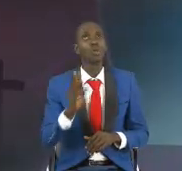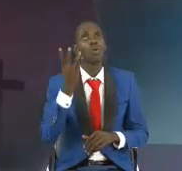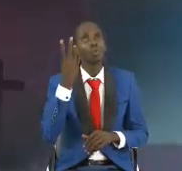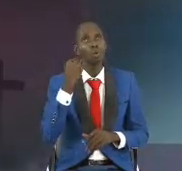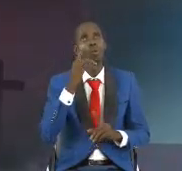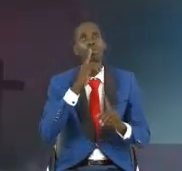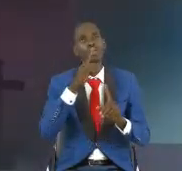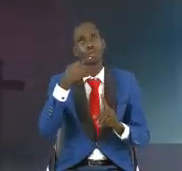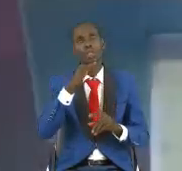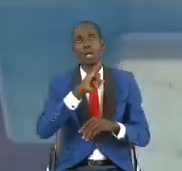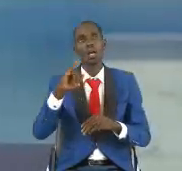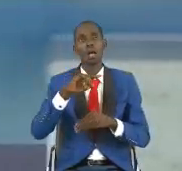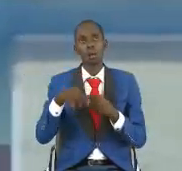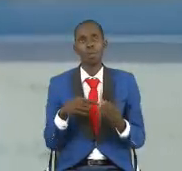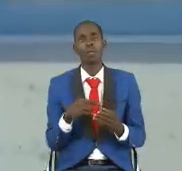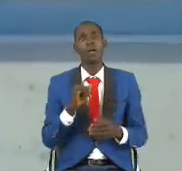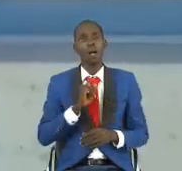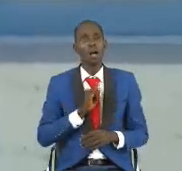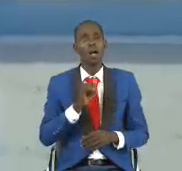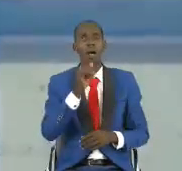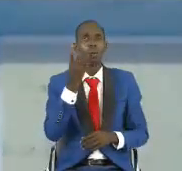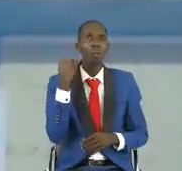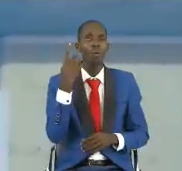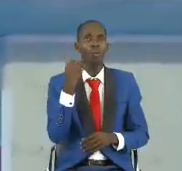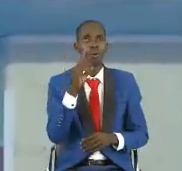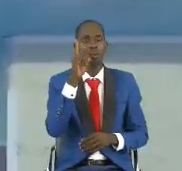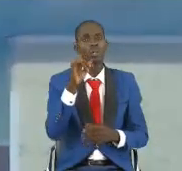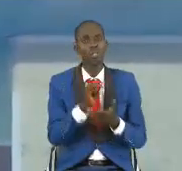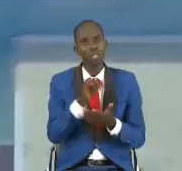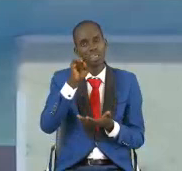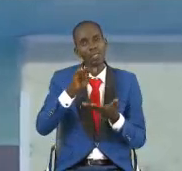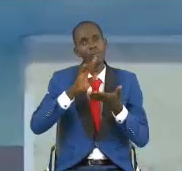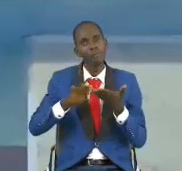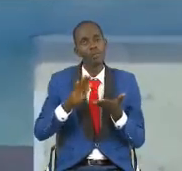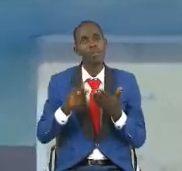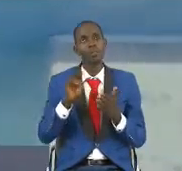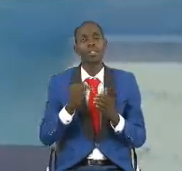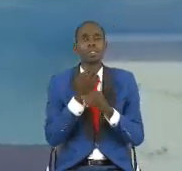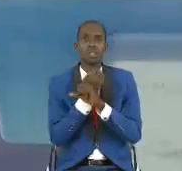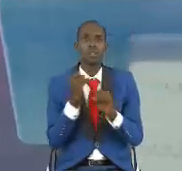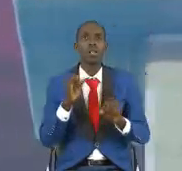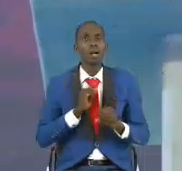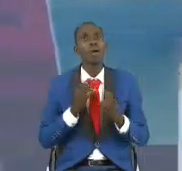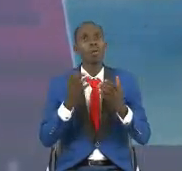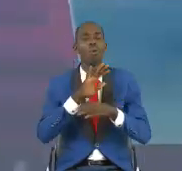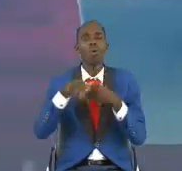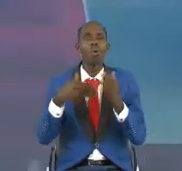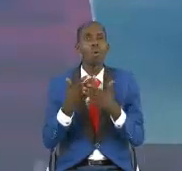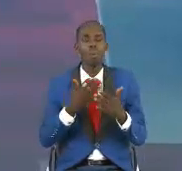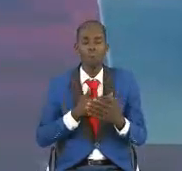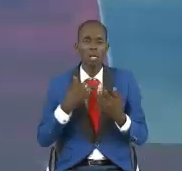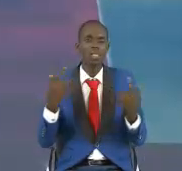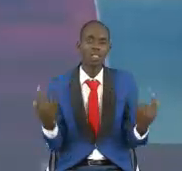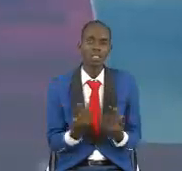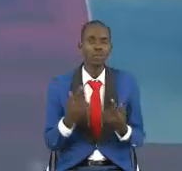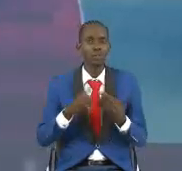am the one that needs pardon, forgiveness, salvation. I want all my condemnation to be taken